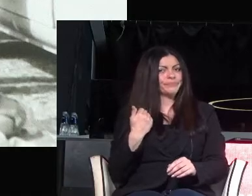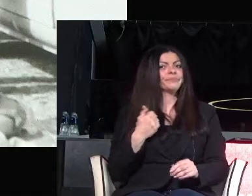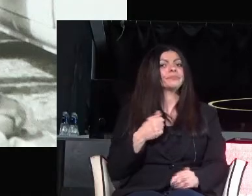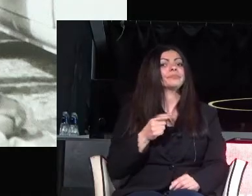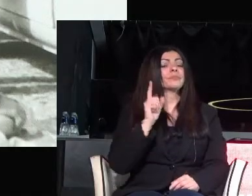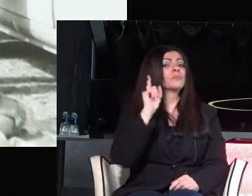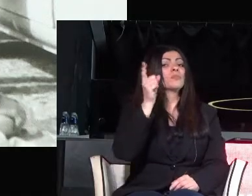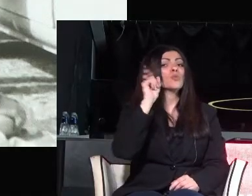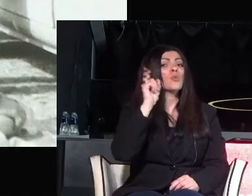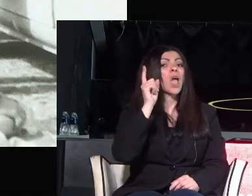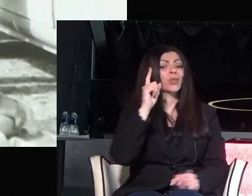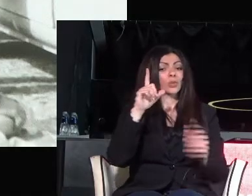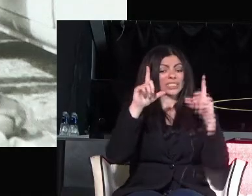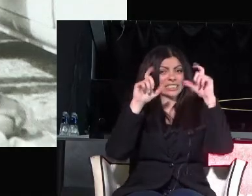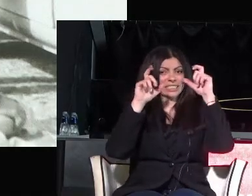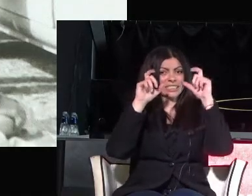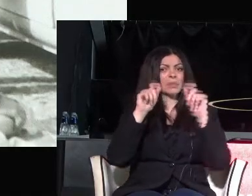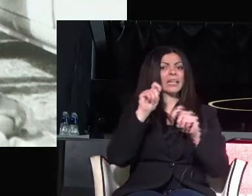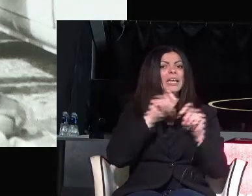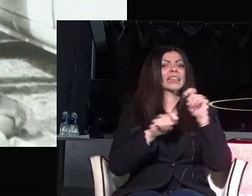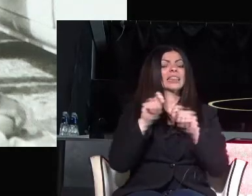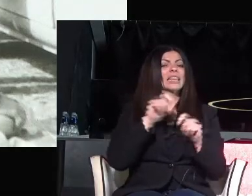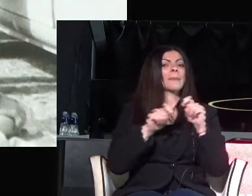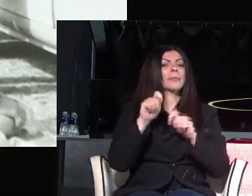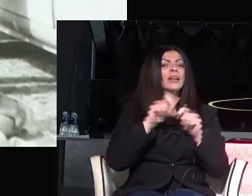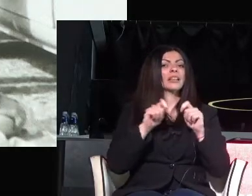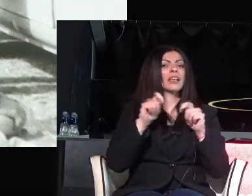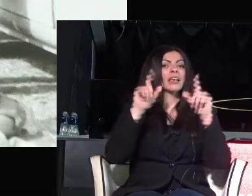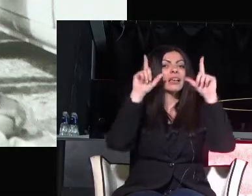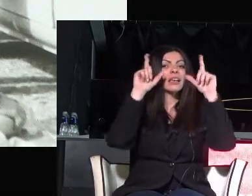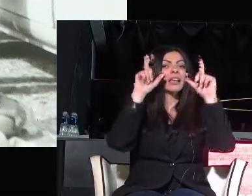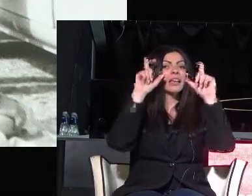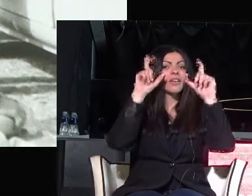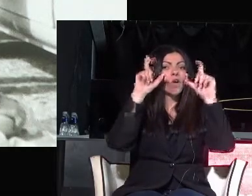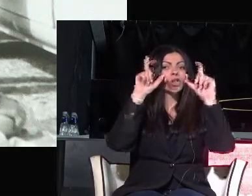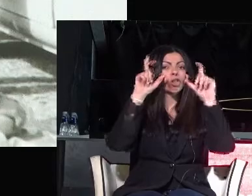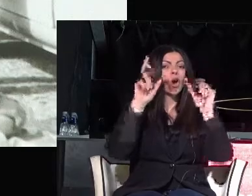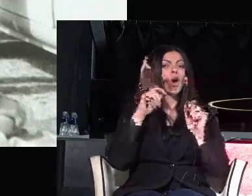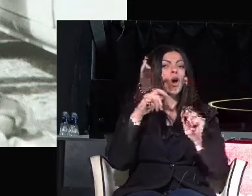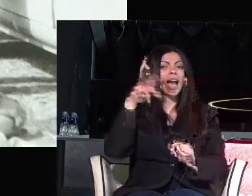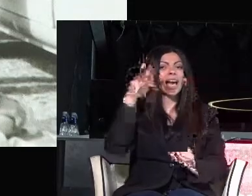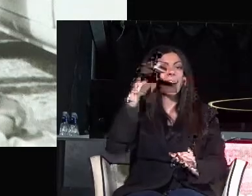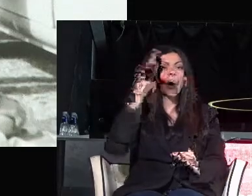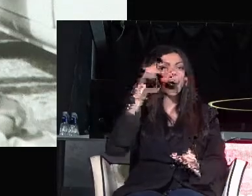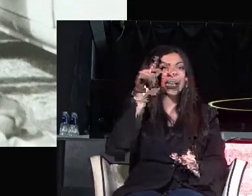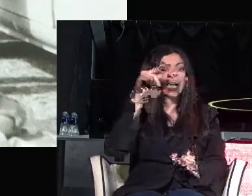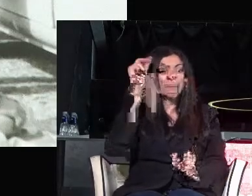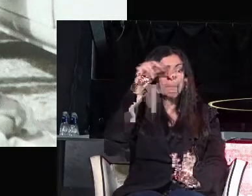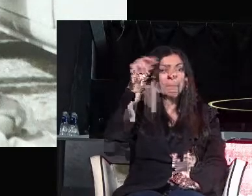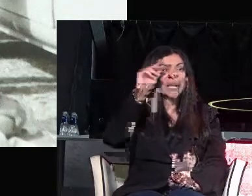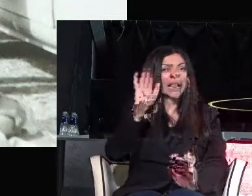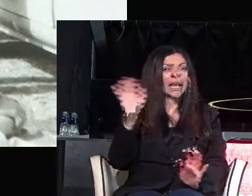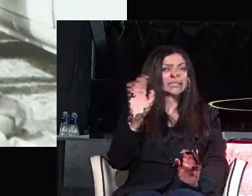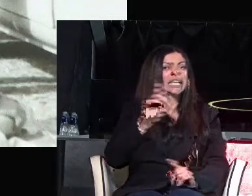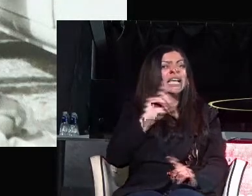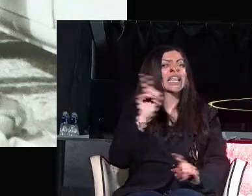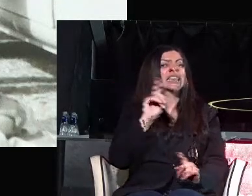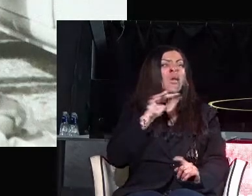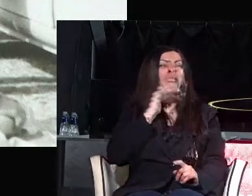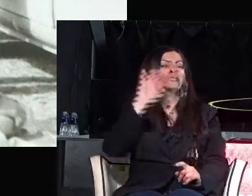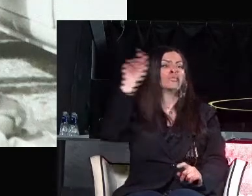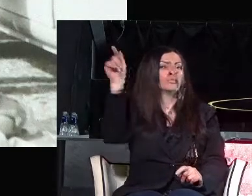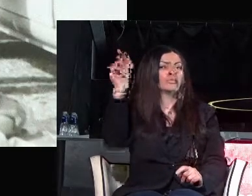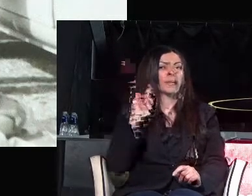a Western photojournalist. And as you can see, there is a row of cars, and